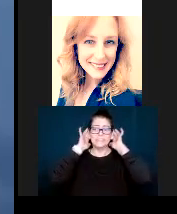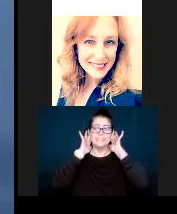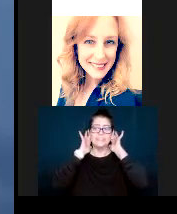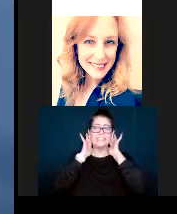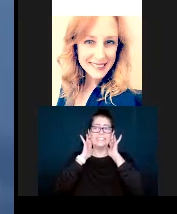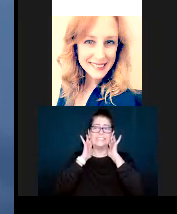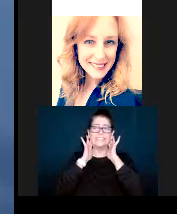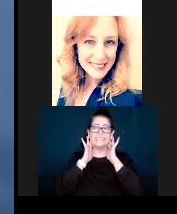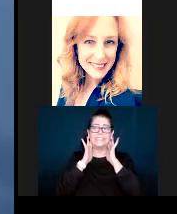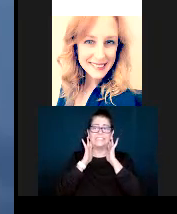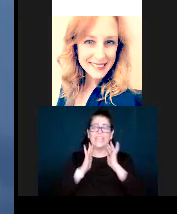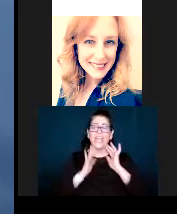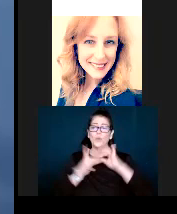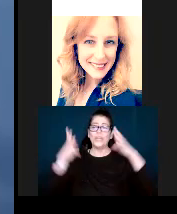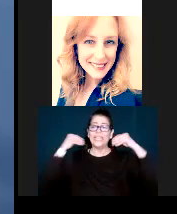your body.